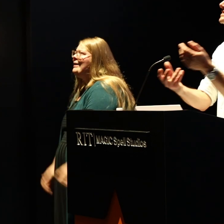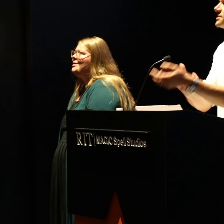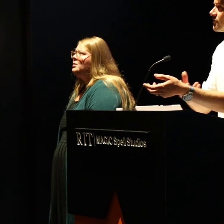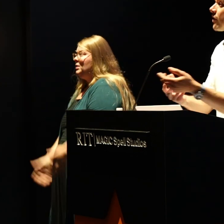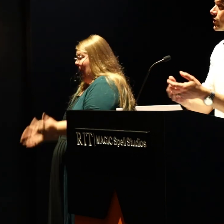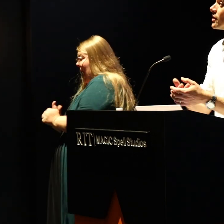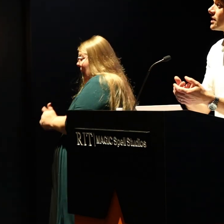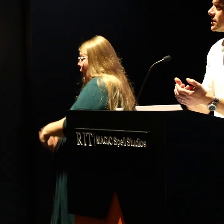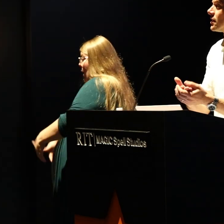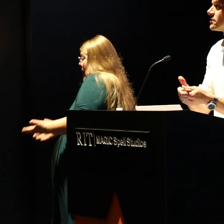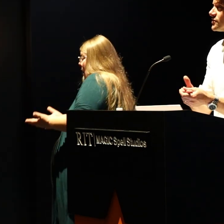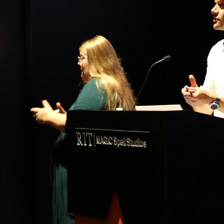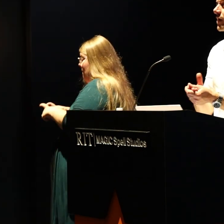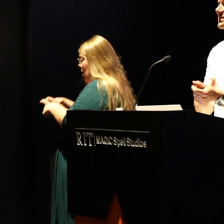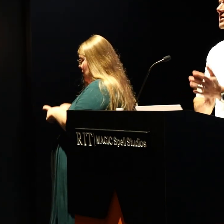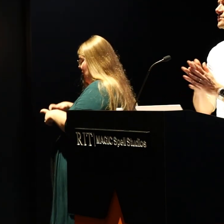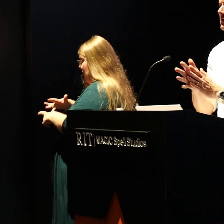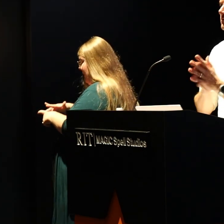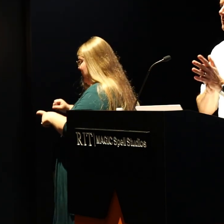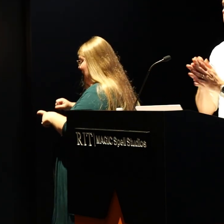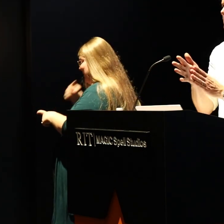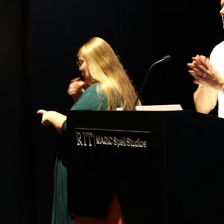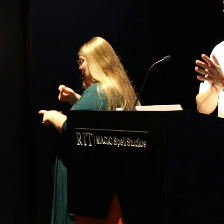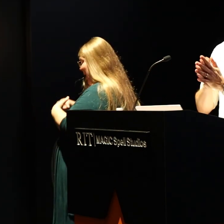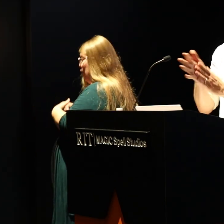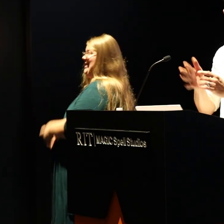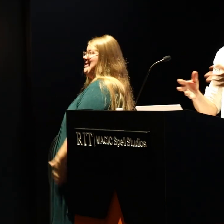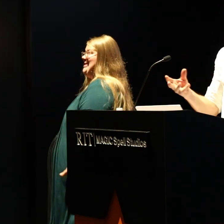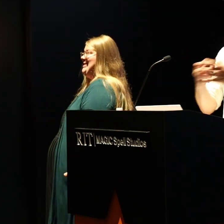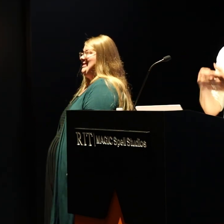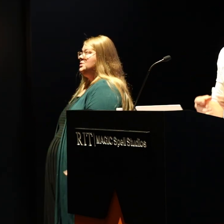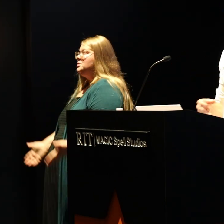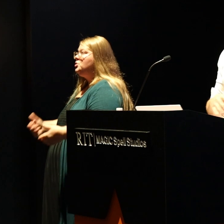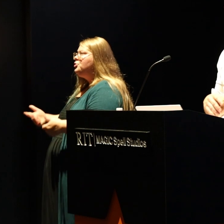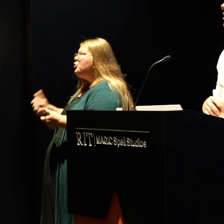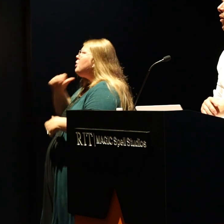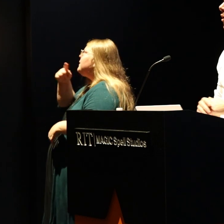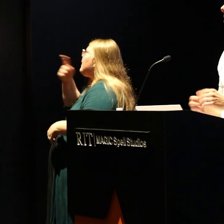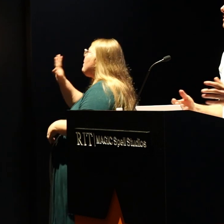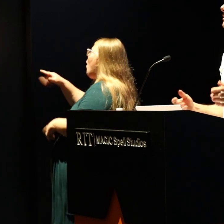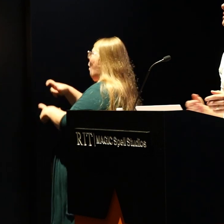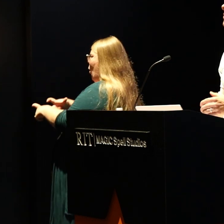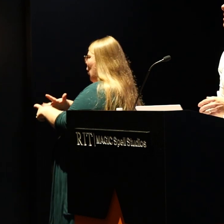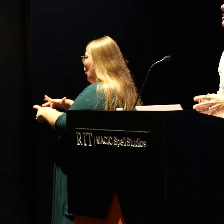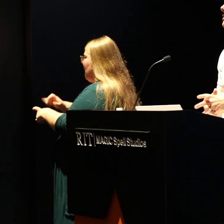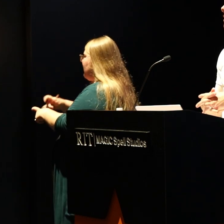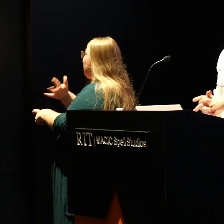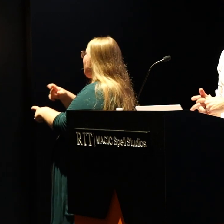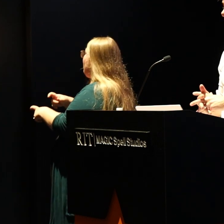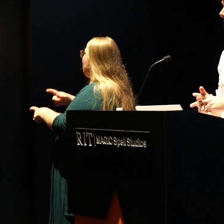some idea of how they're going to get it done, so you don't ask them to, put a square peg through a round hole kind of thing.